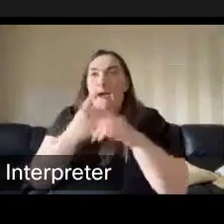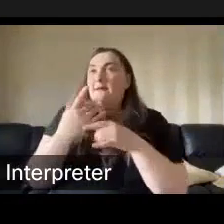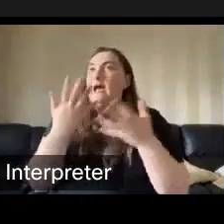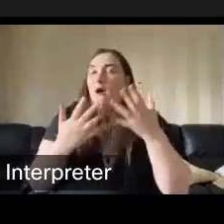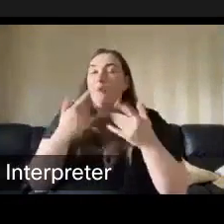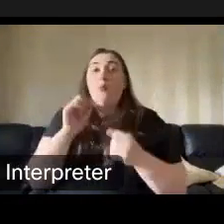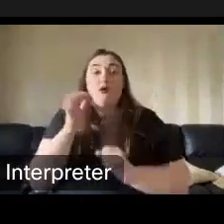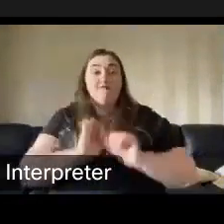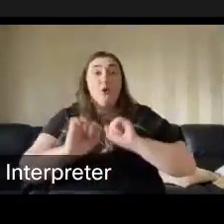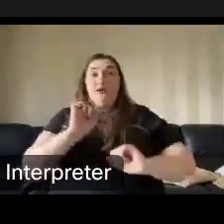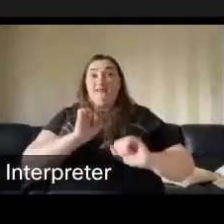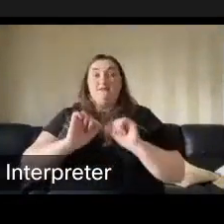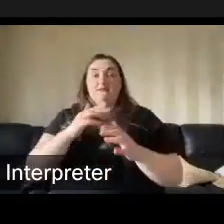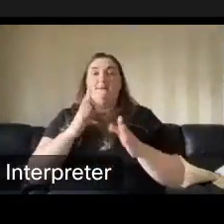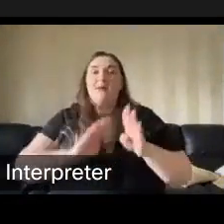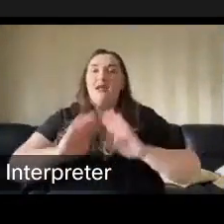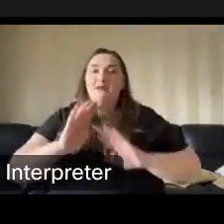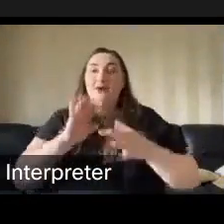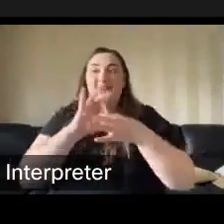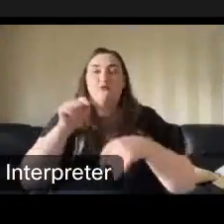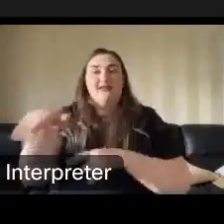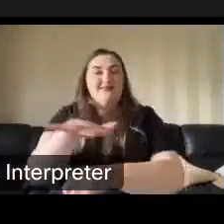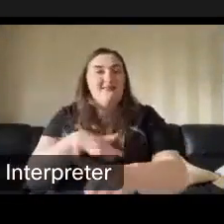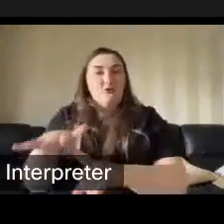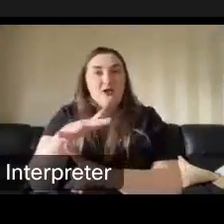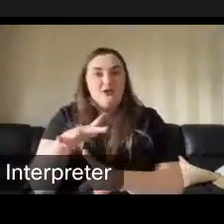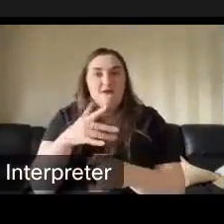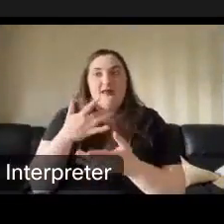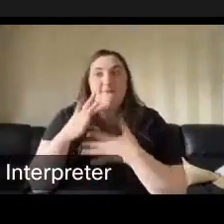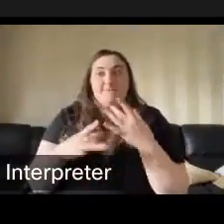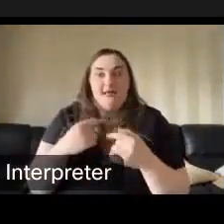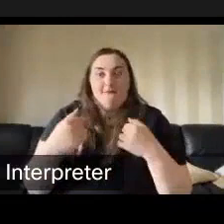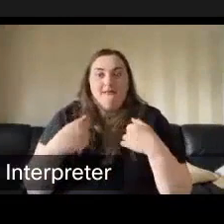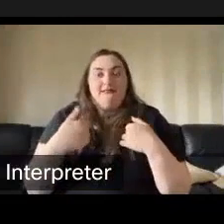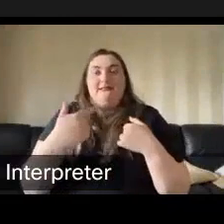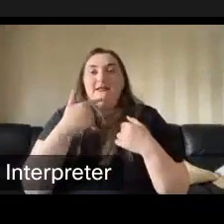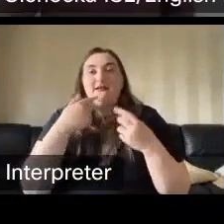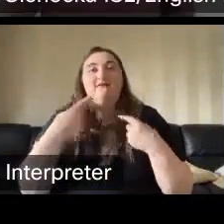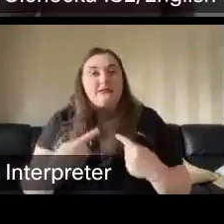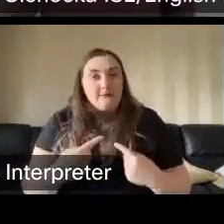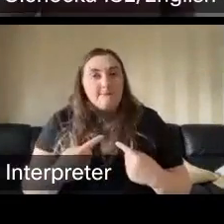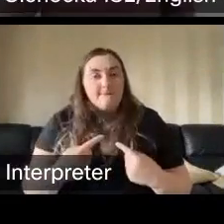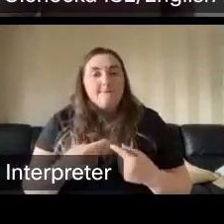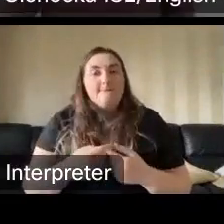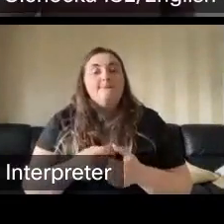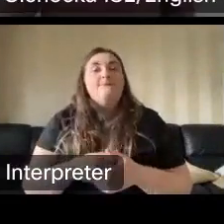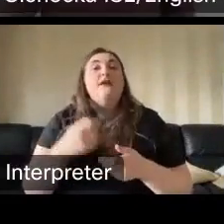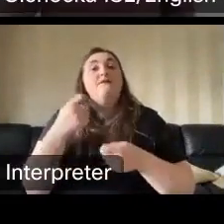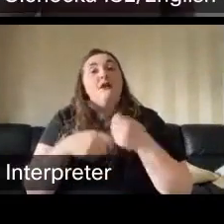behavior associated with the situation that made them into a second victim. And then they typically